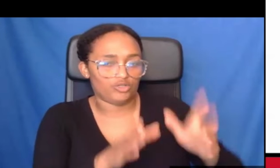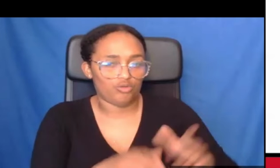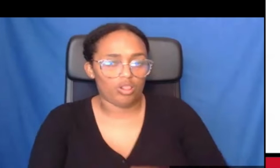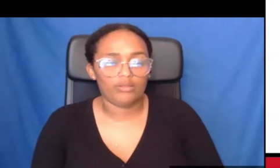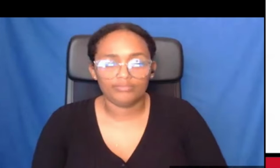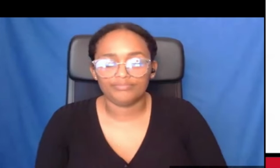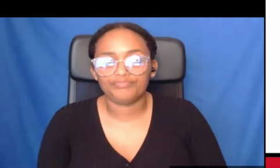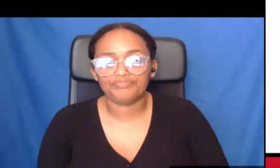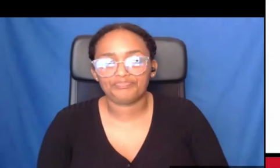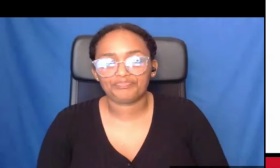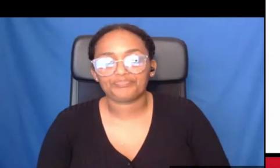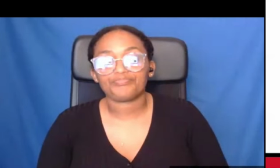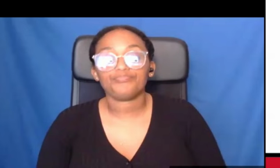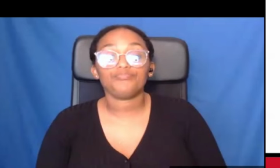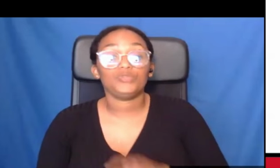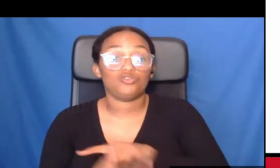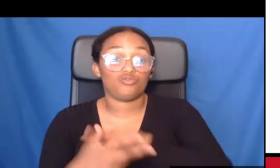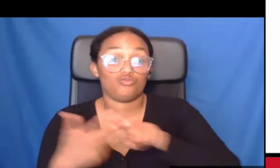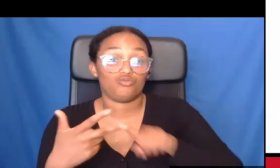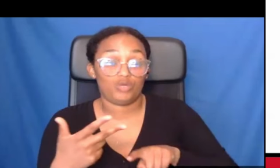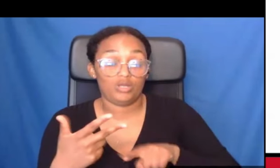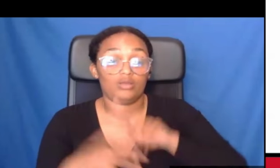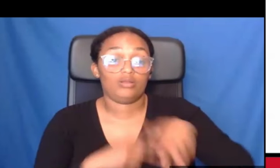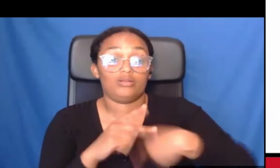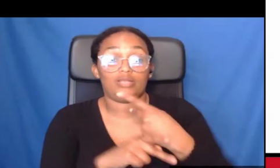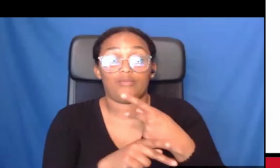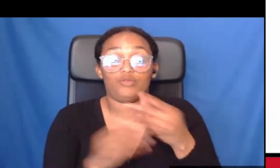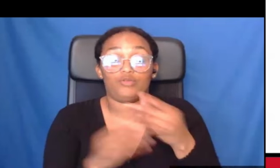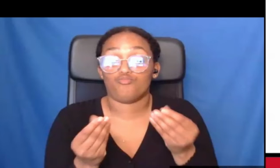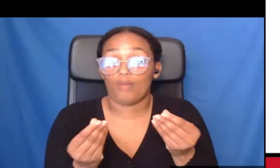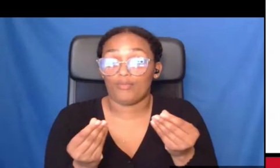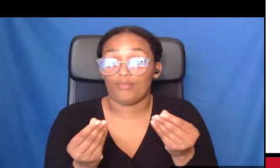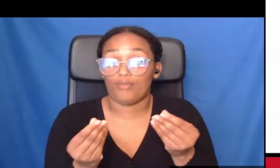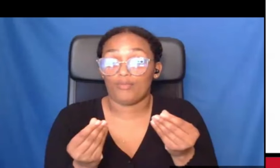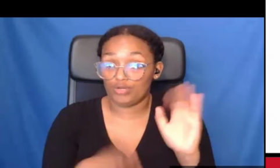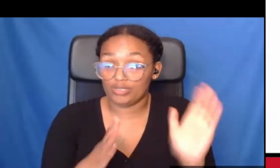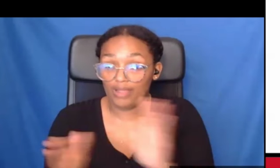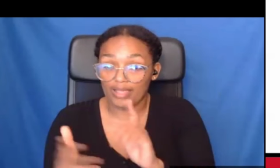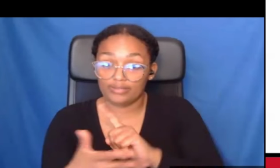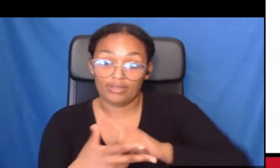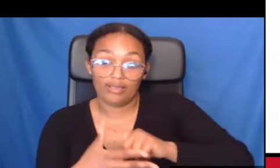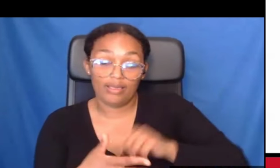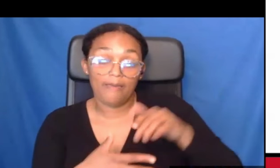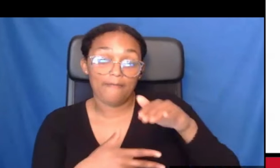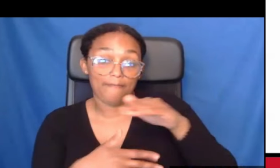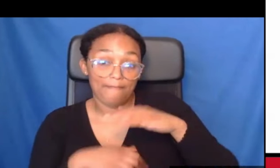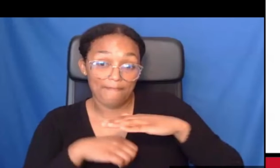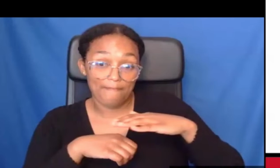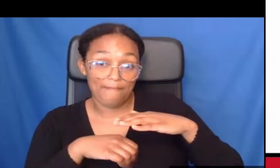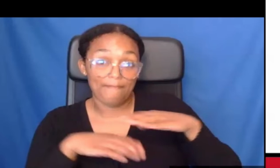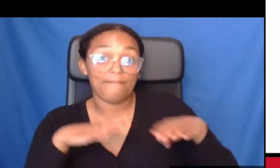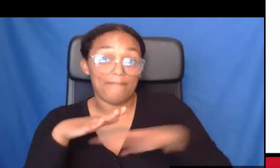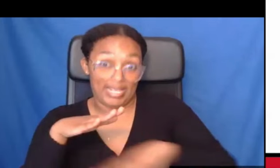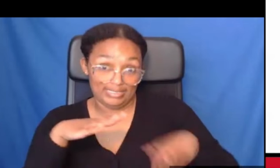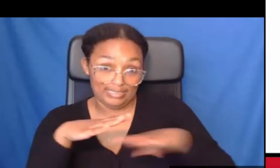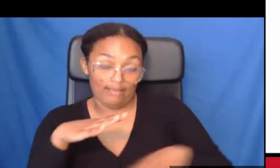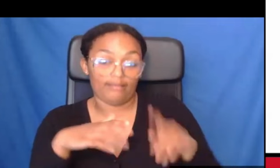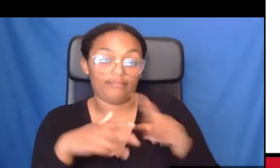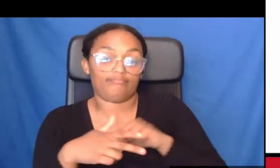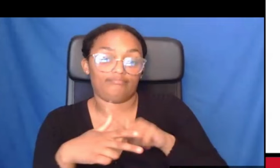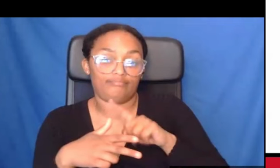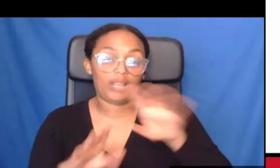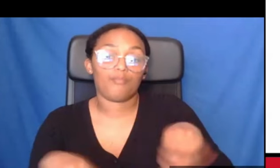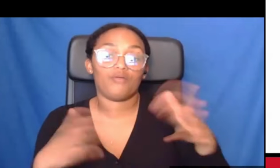So there's three types of property insurance plans. There's the basic form. In a basic form, it provides coverage